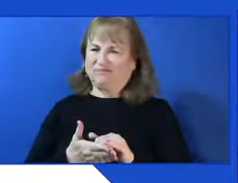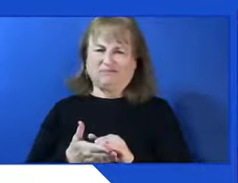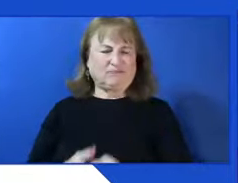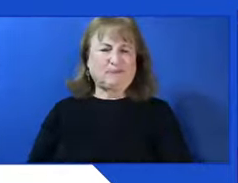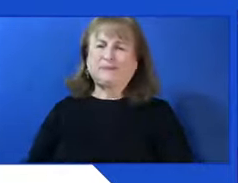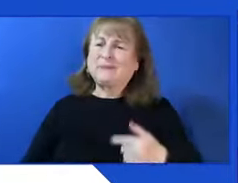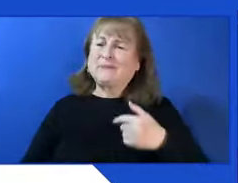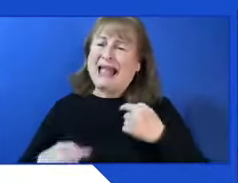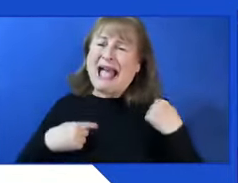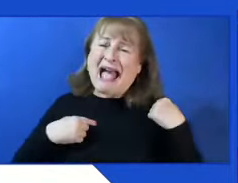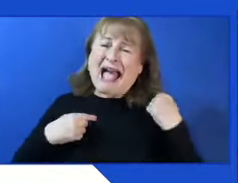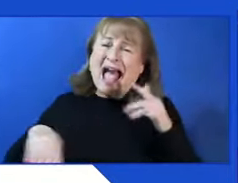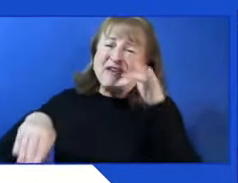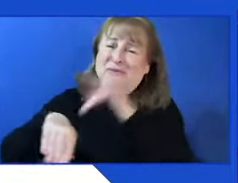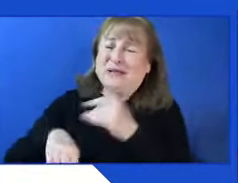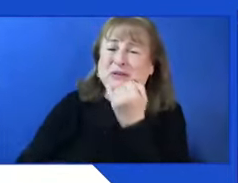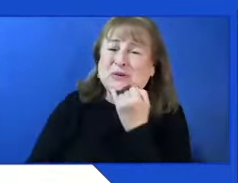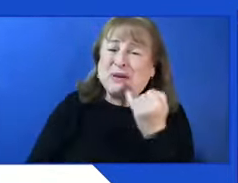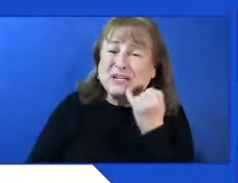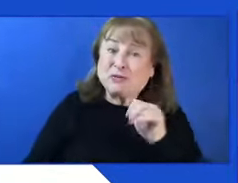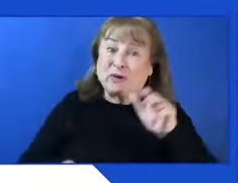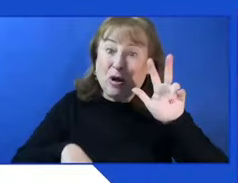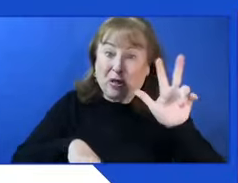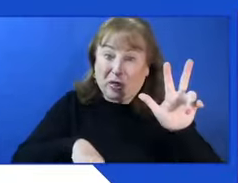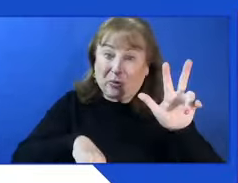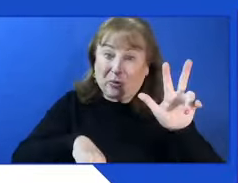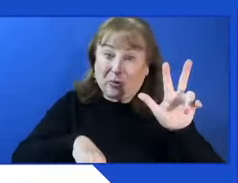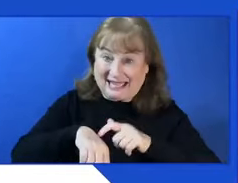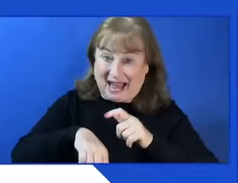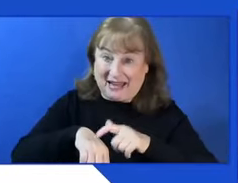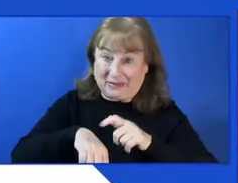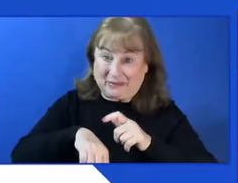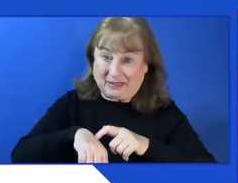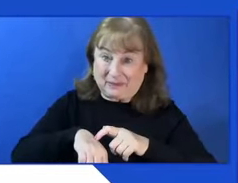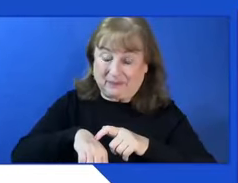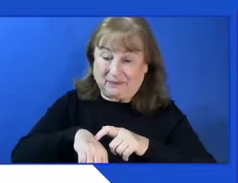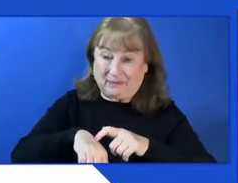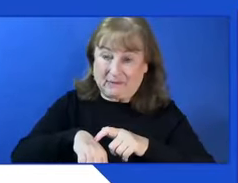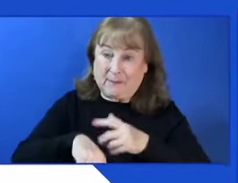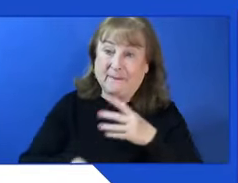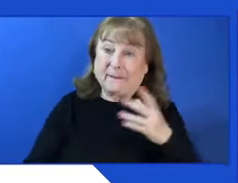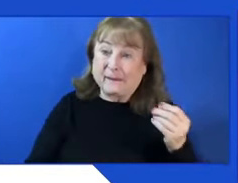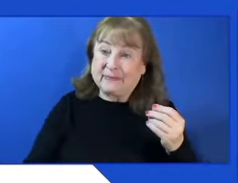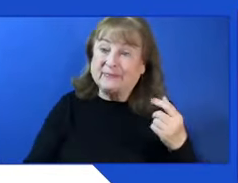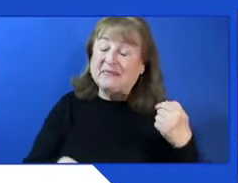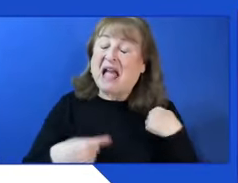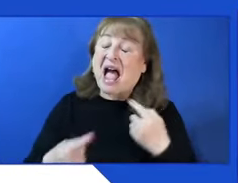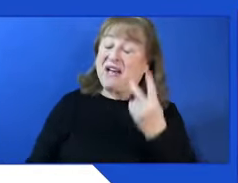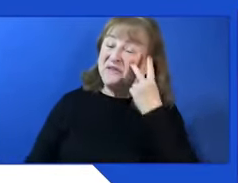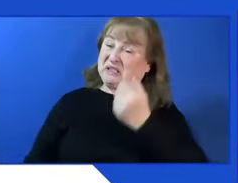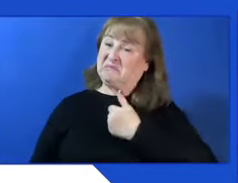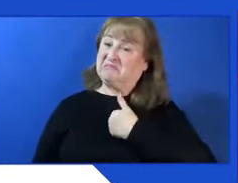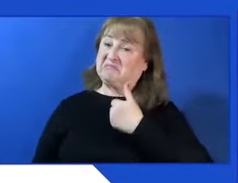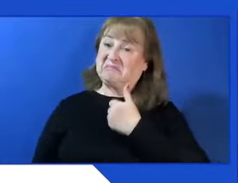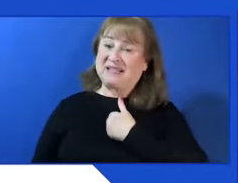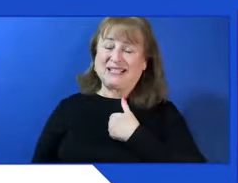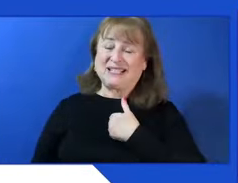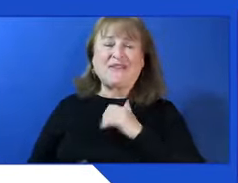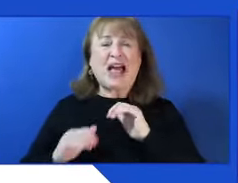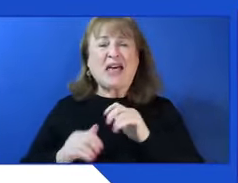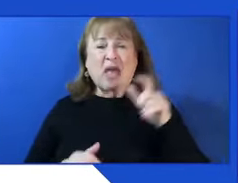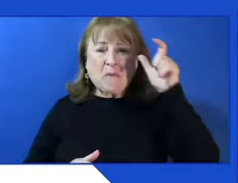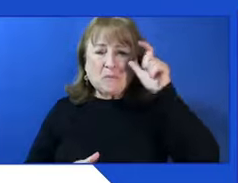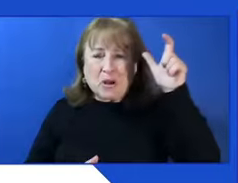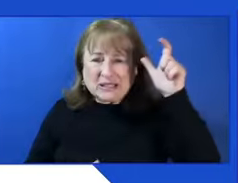I have been to Israel 3 times, and I have seen for myself how Muslims